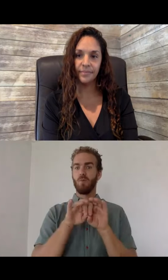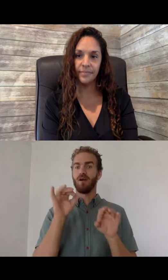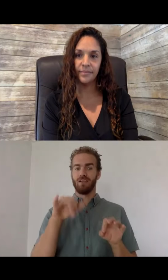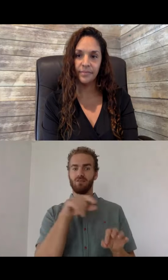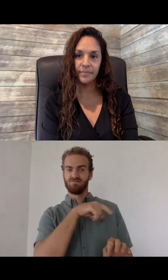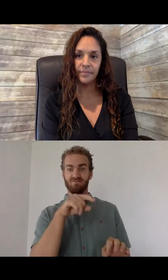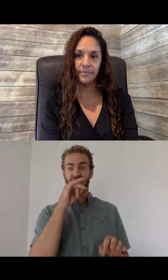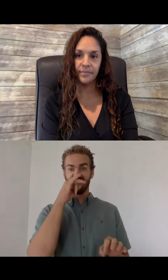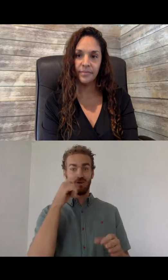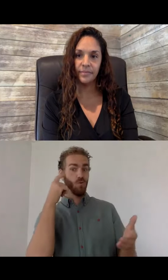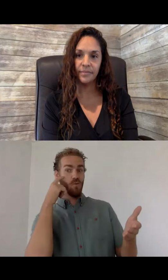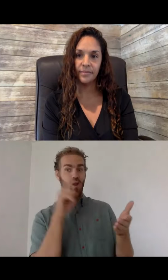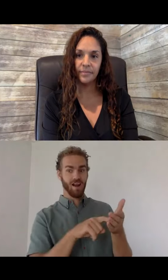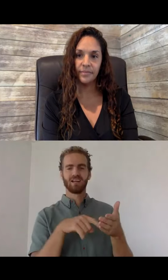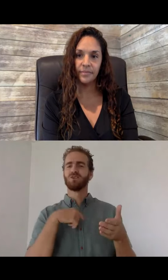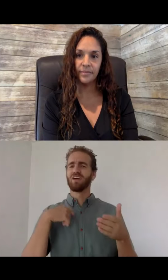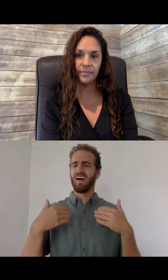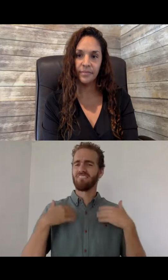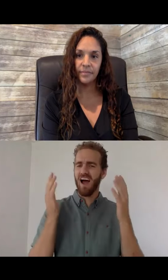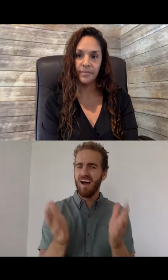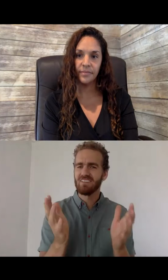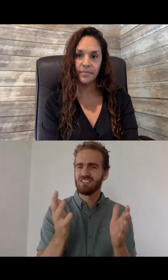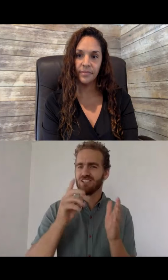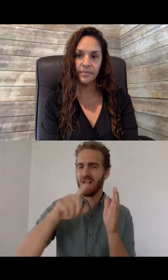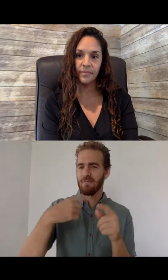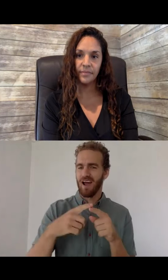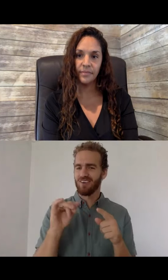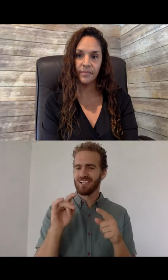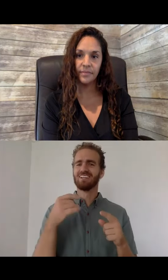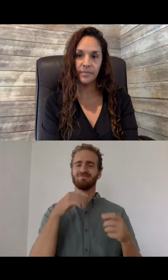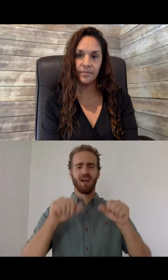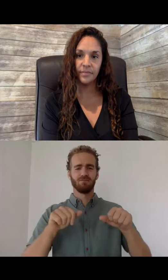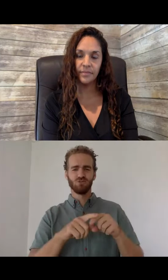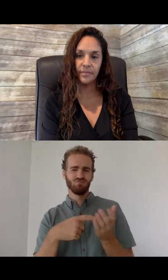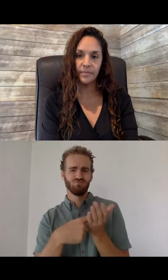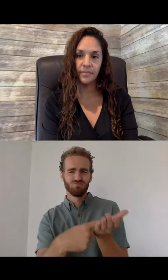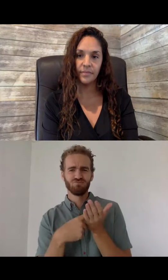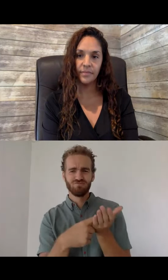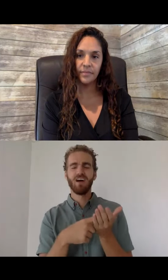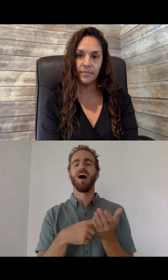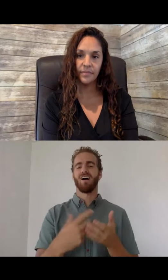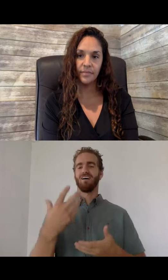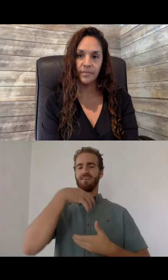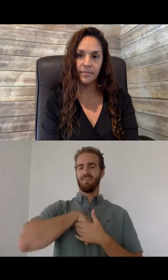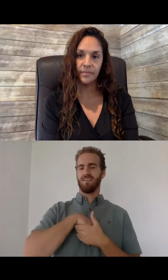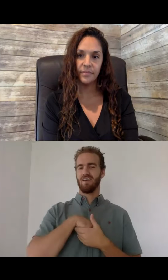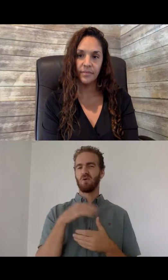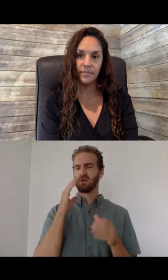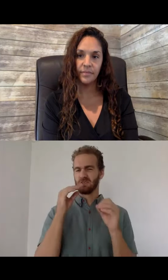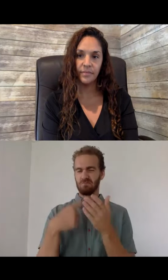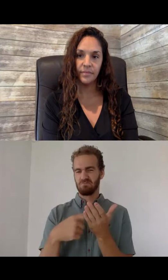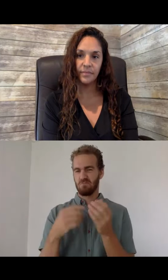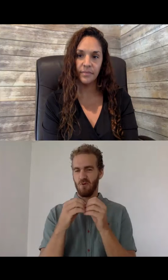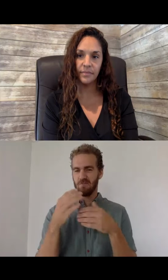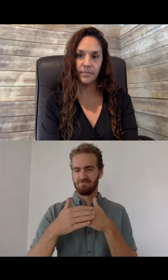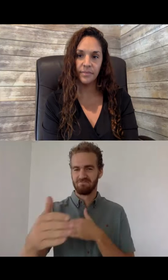affect our students. It's important that these kids recognize that and have conversations about these things, have that dialogue,